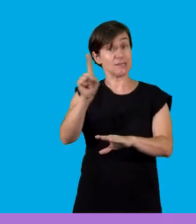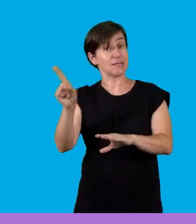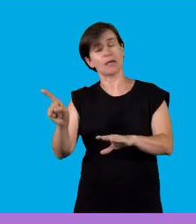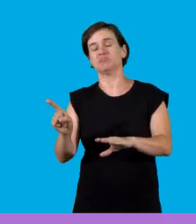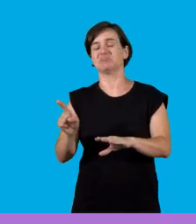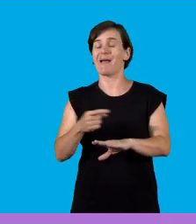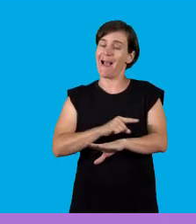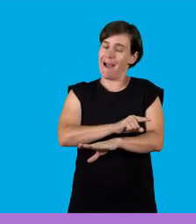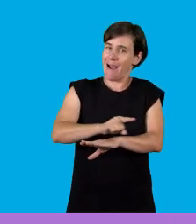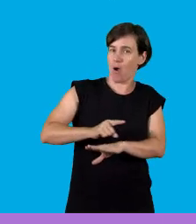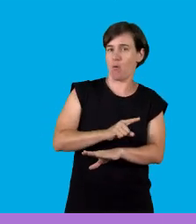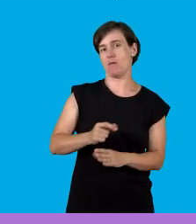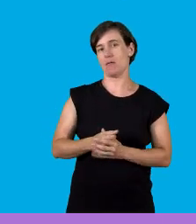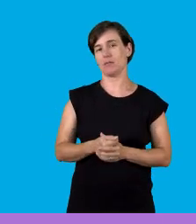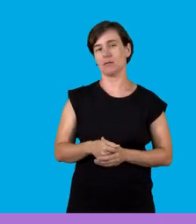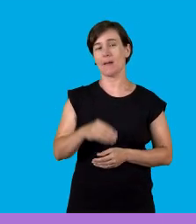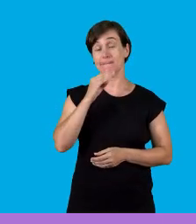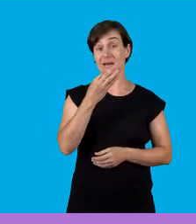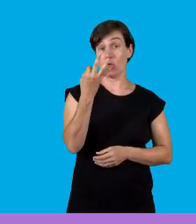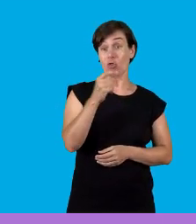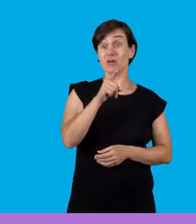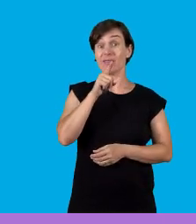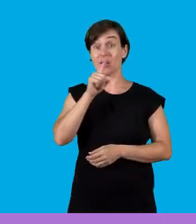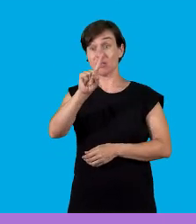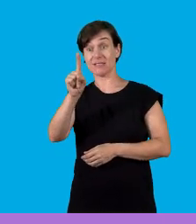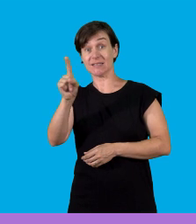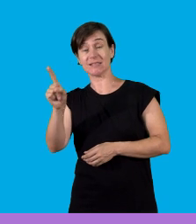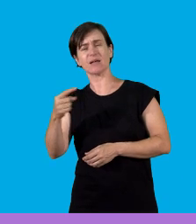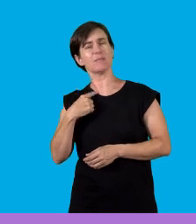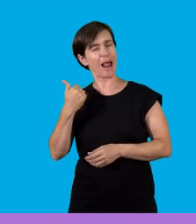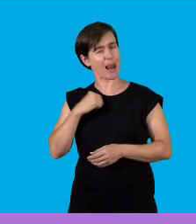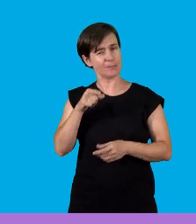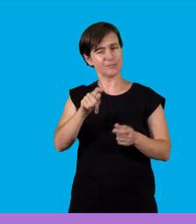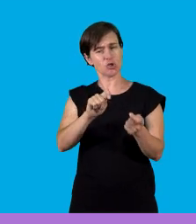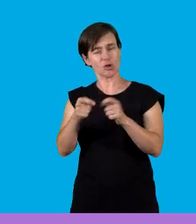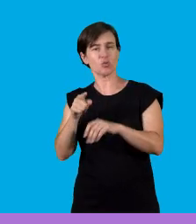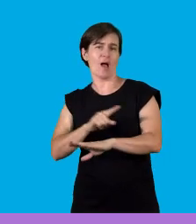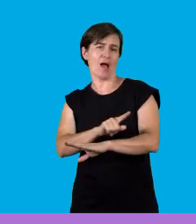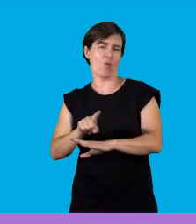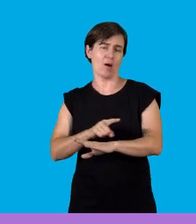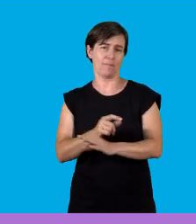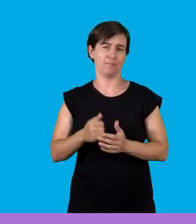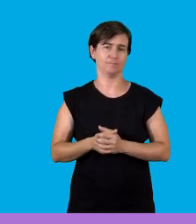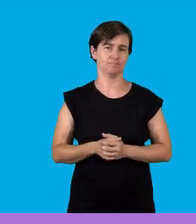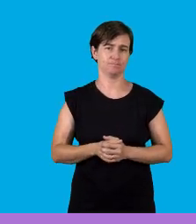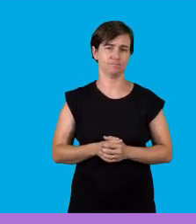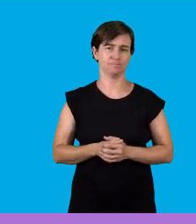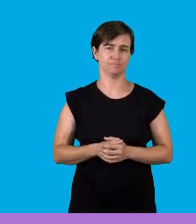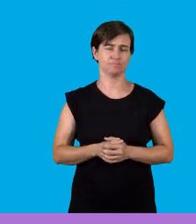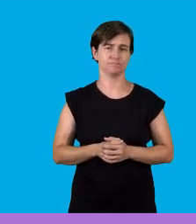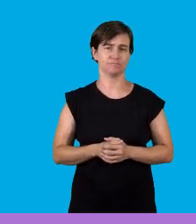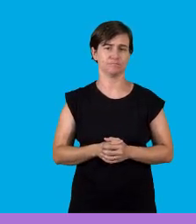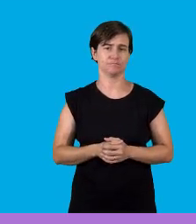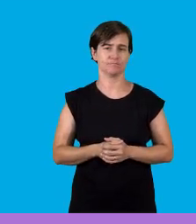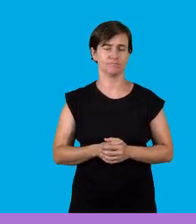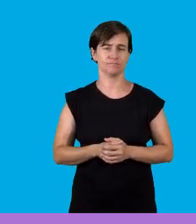Of hours, not seconds. Right? It will take 30,000 seconds, but we would like to know how many hours that will be. So